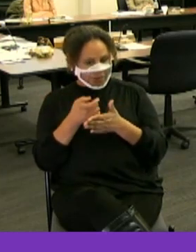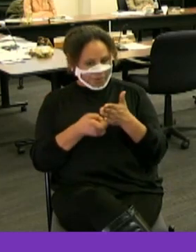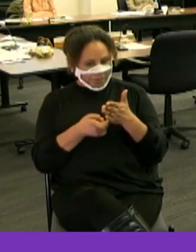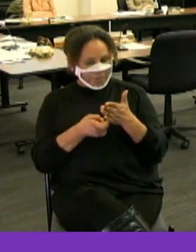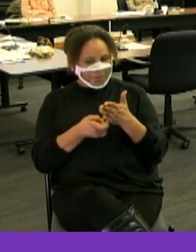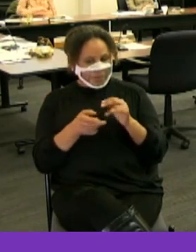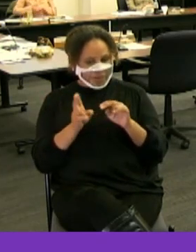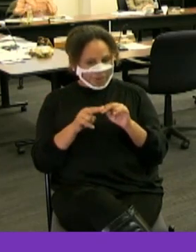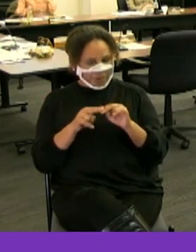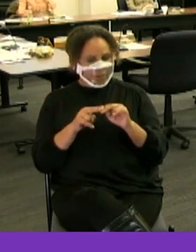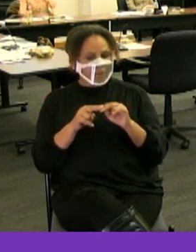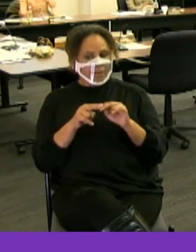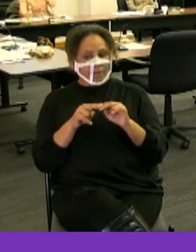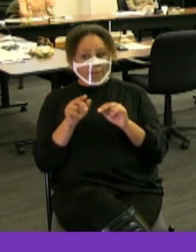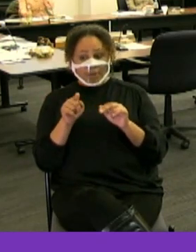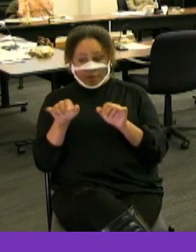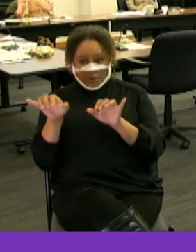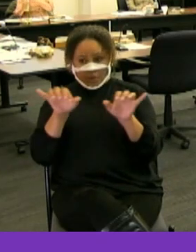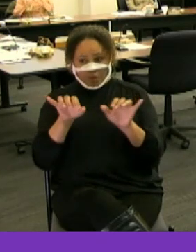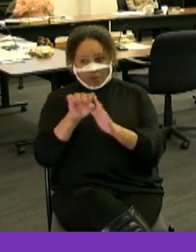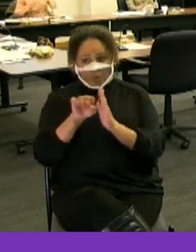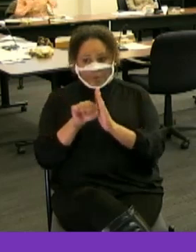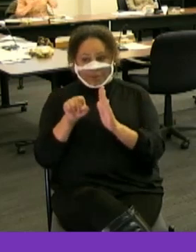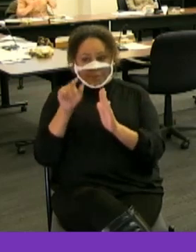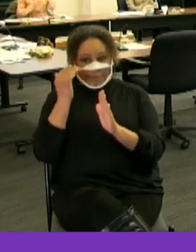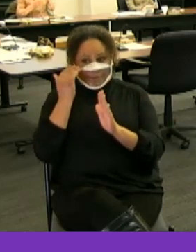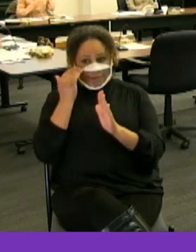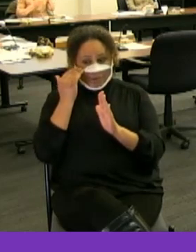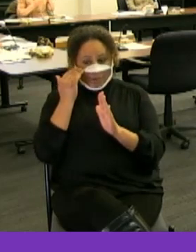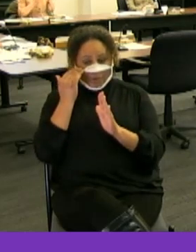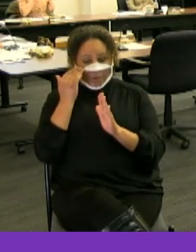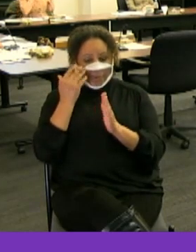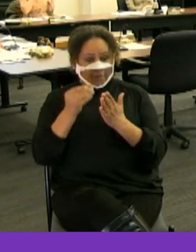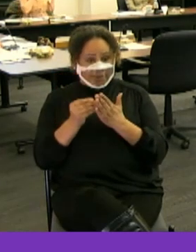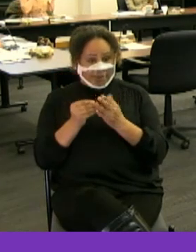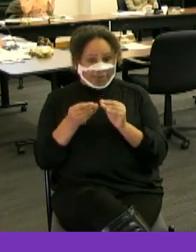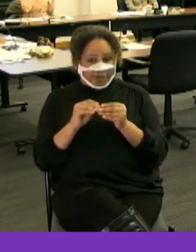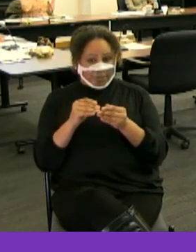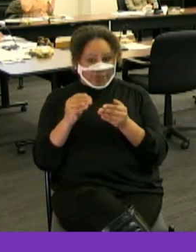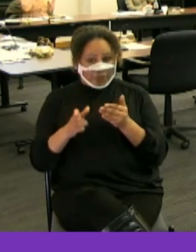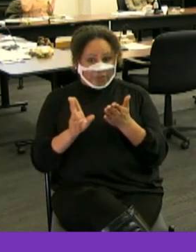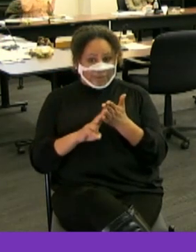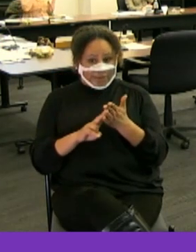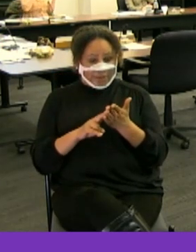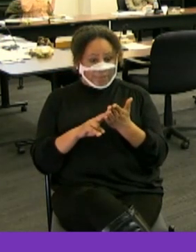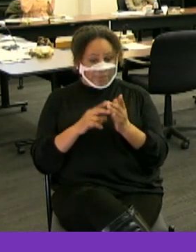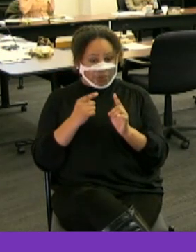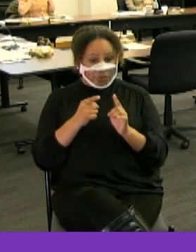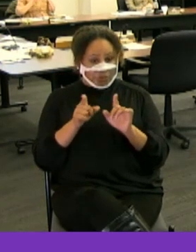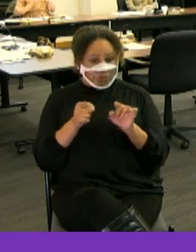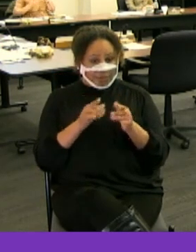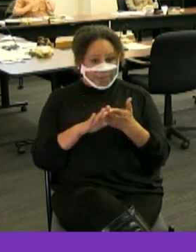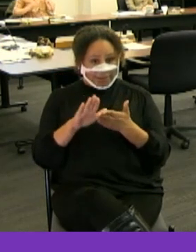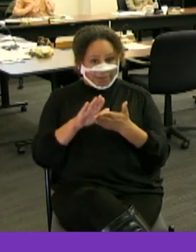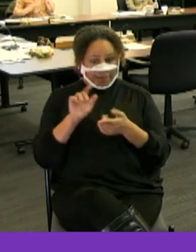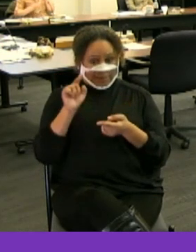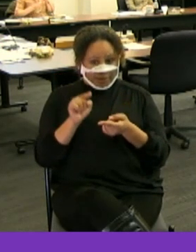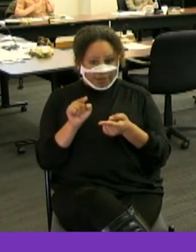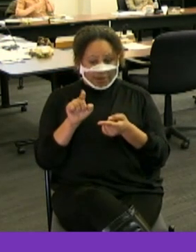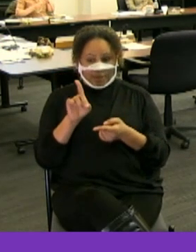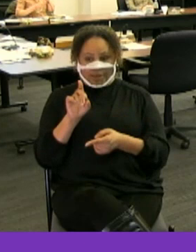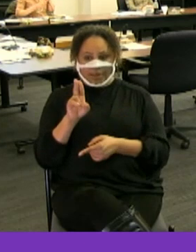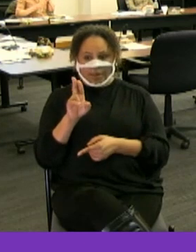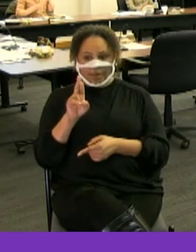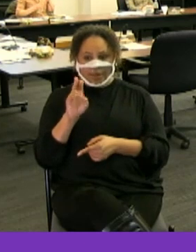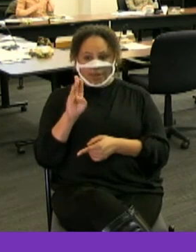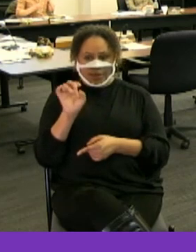all states, they're all familiar with enrollment being down. All the schools, as Durbin said, $3 is not much